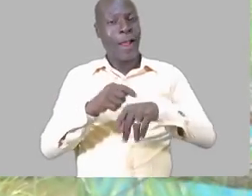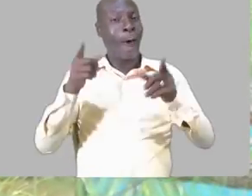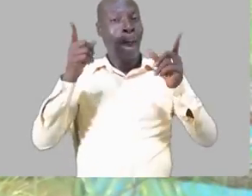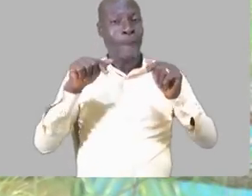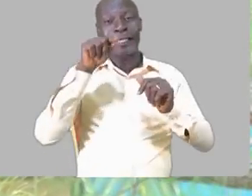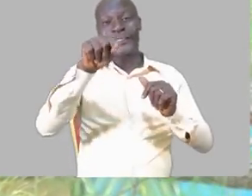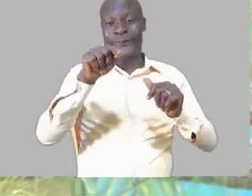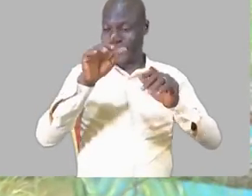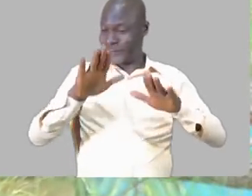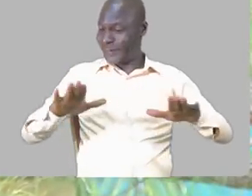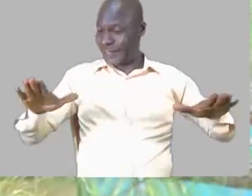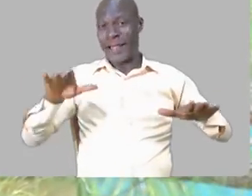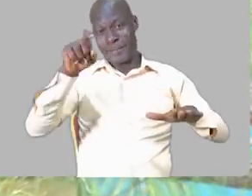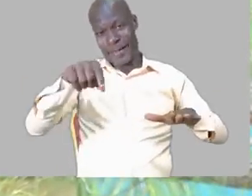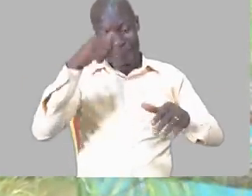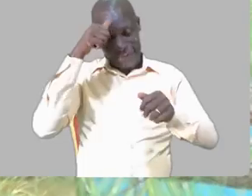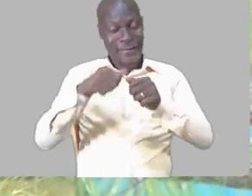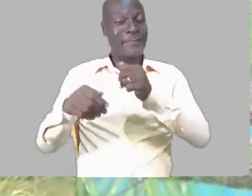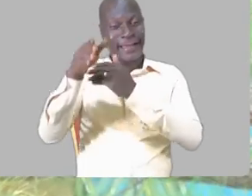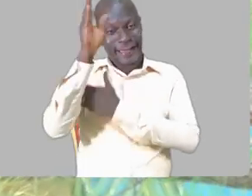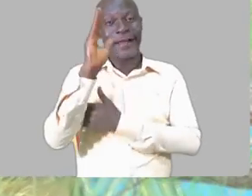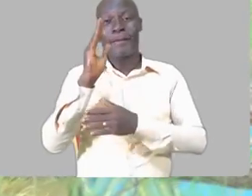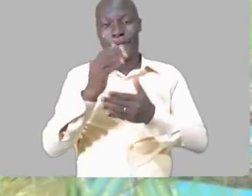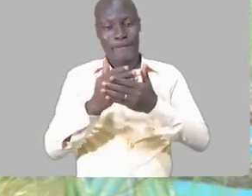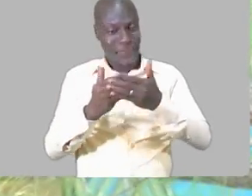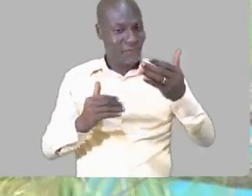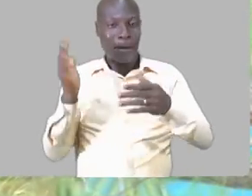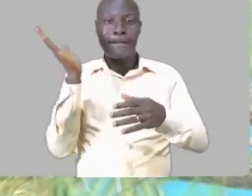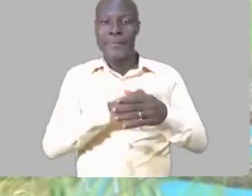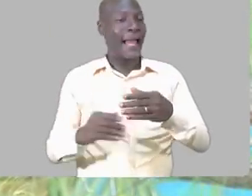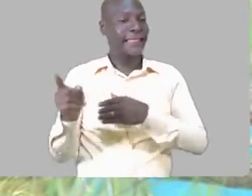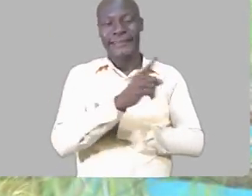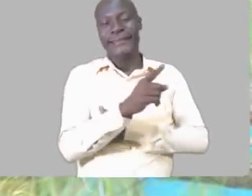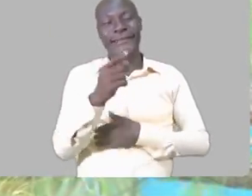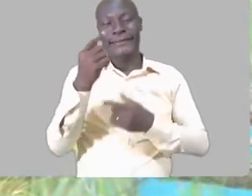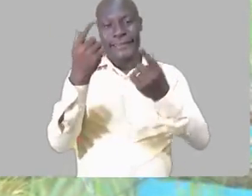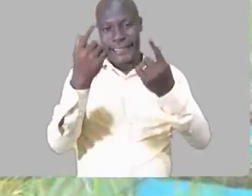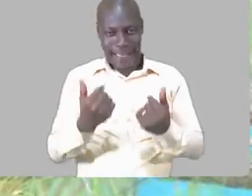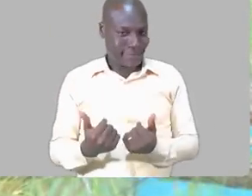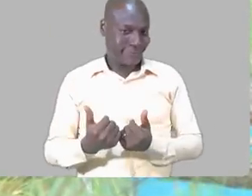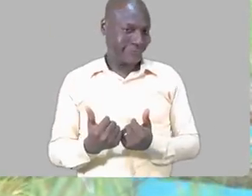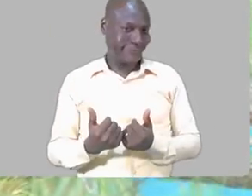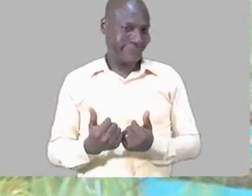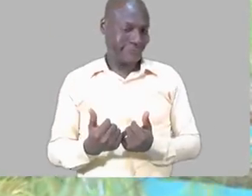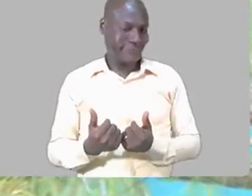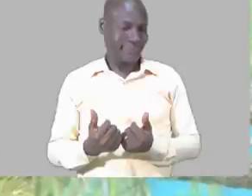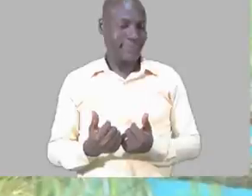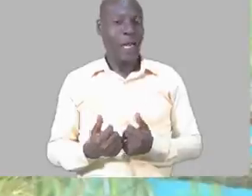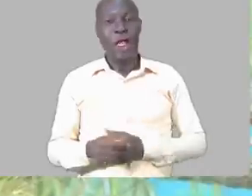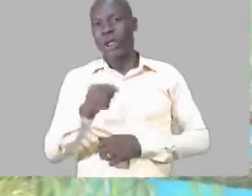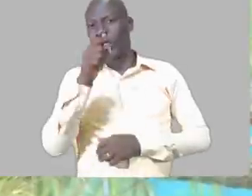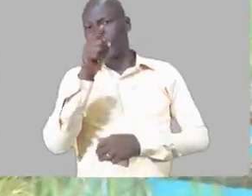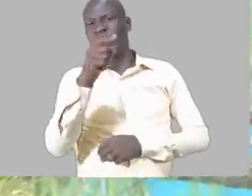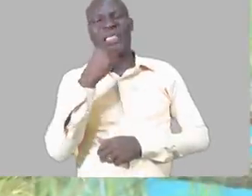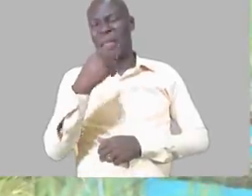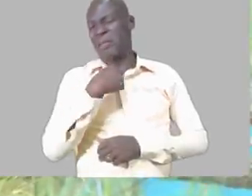Ansa na enabone no aba. Na de emani je ni se wase. Na enna no obeka se